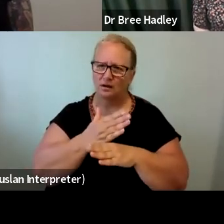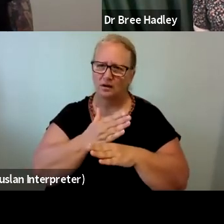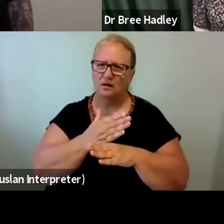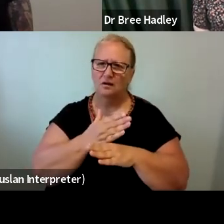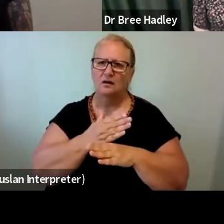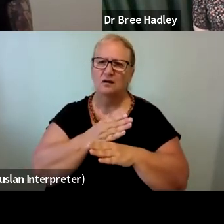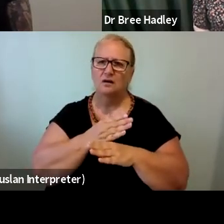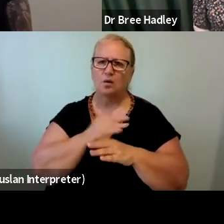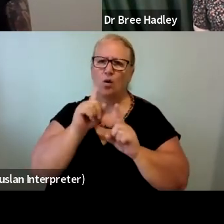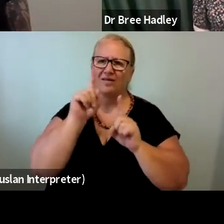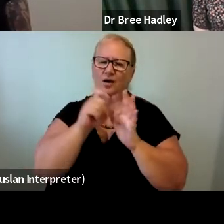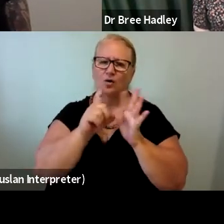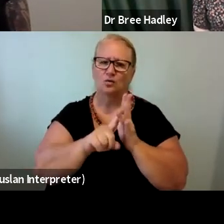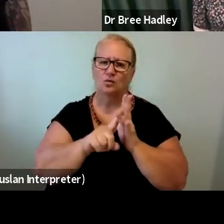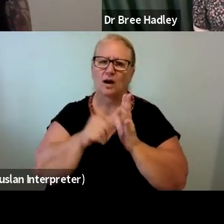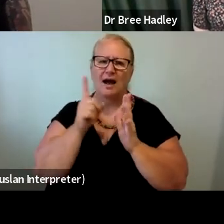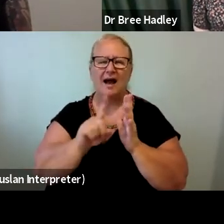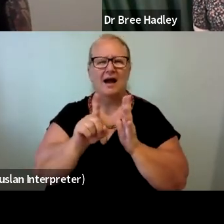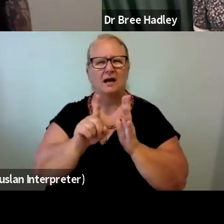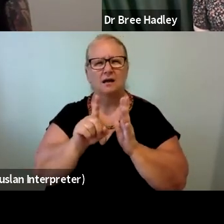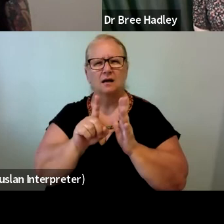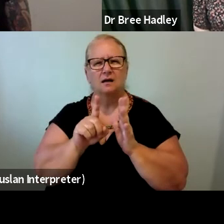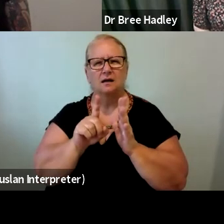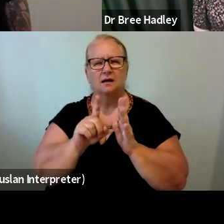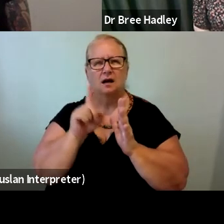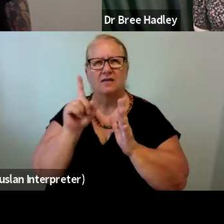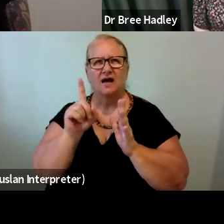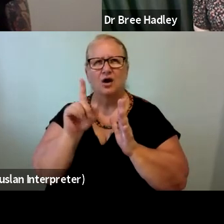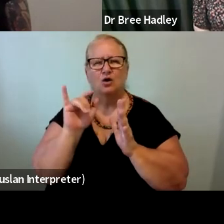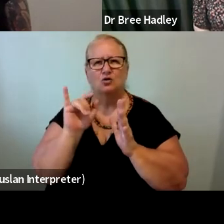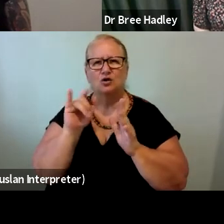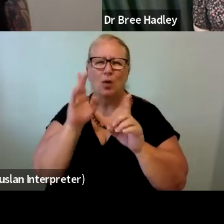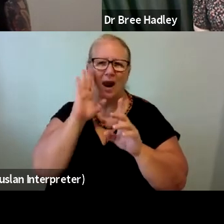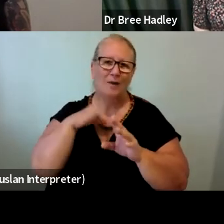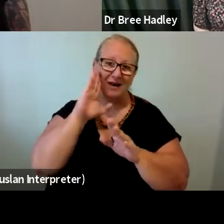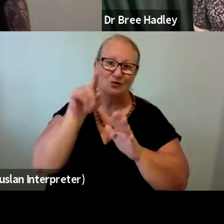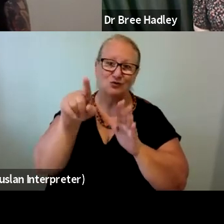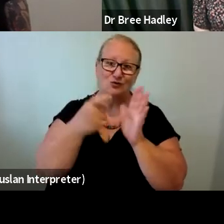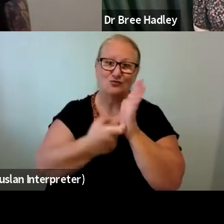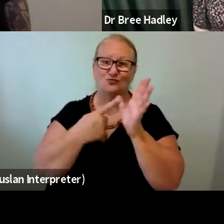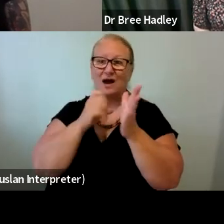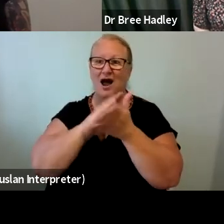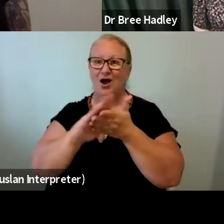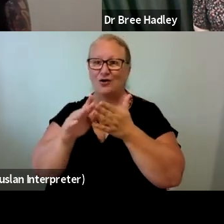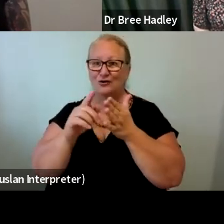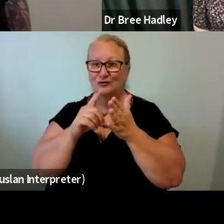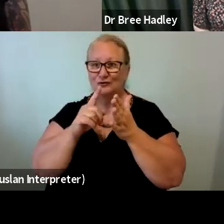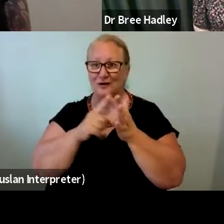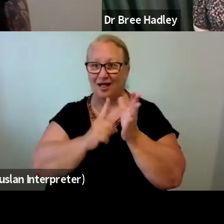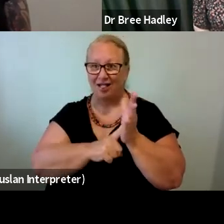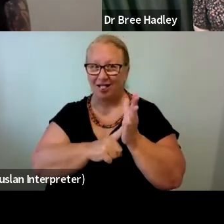they do. And I just kind of listening to Racheal talk, it made me